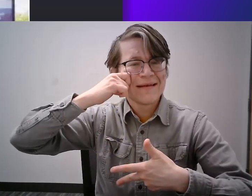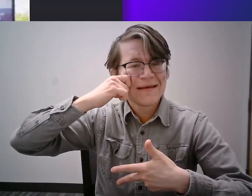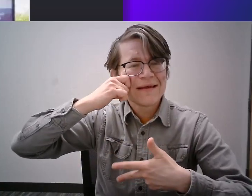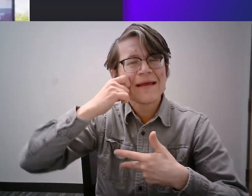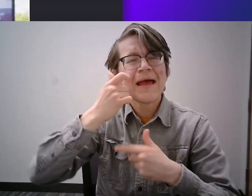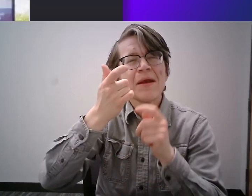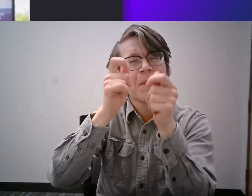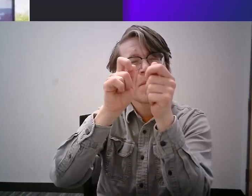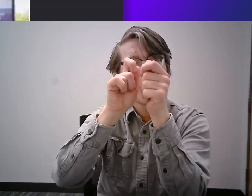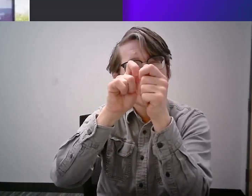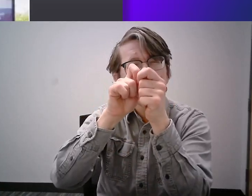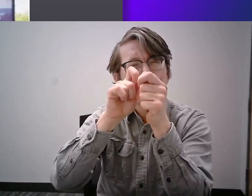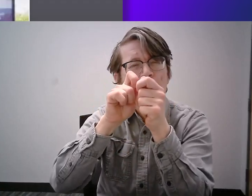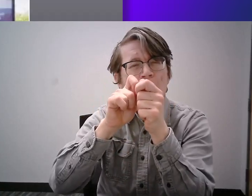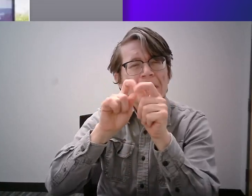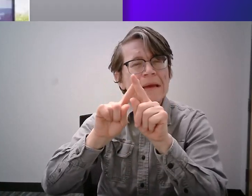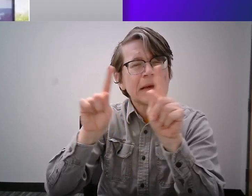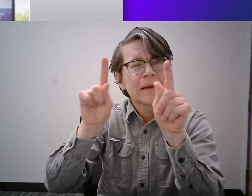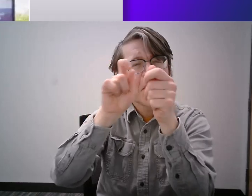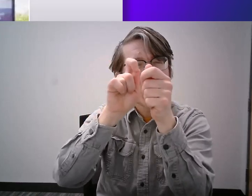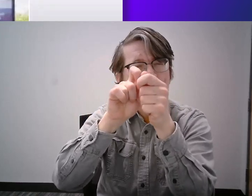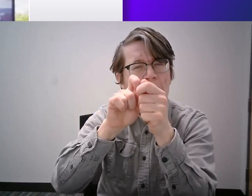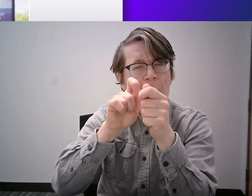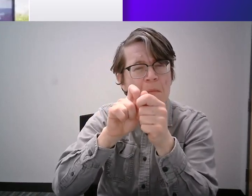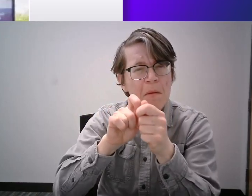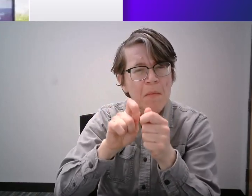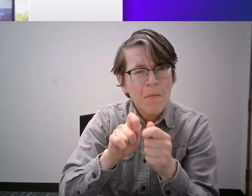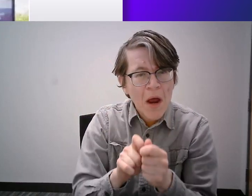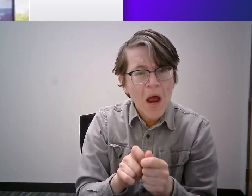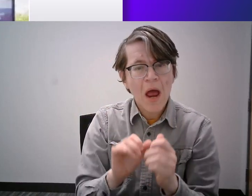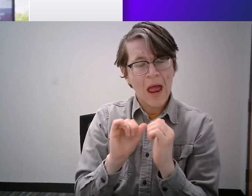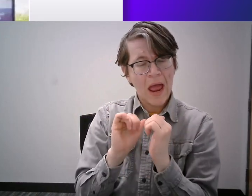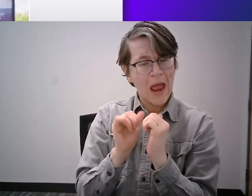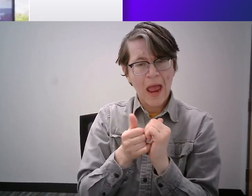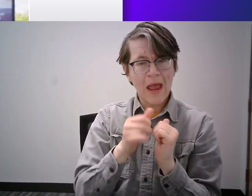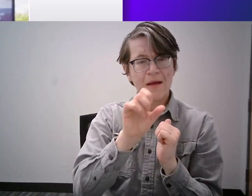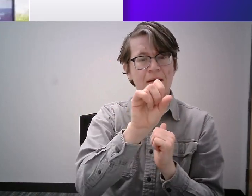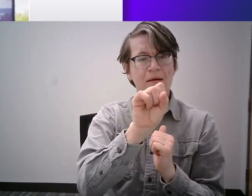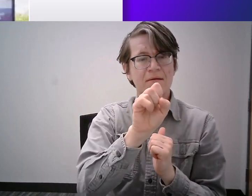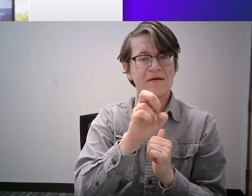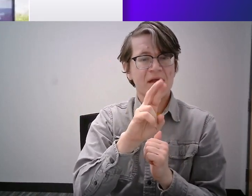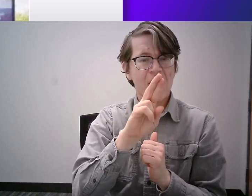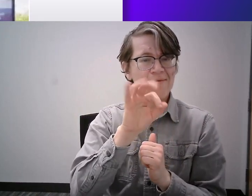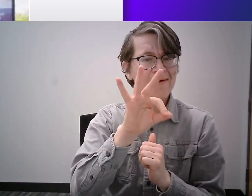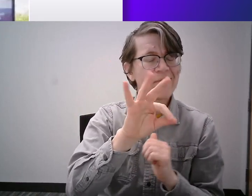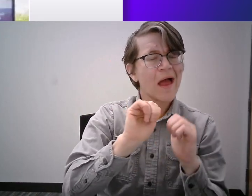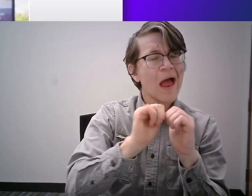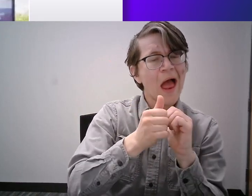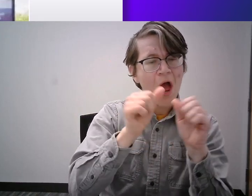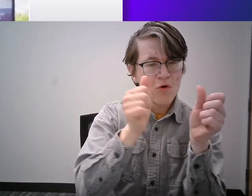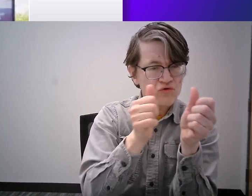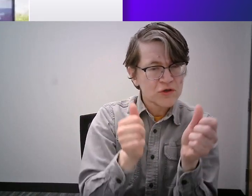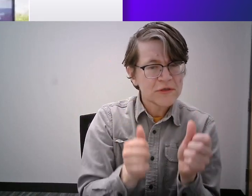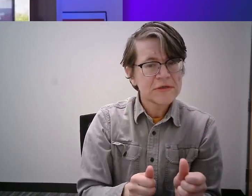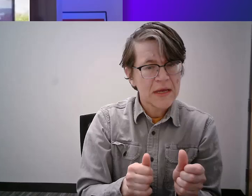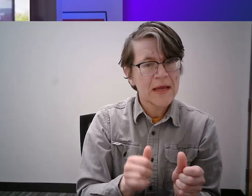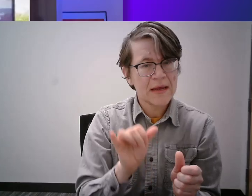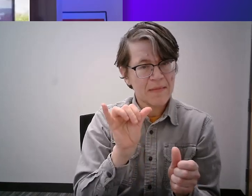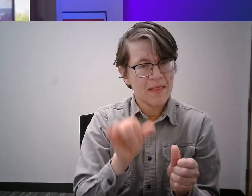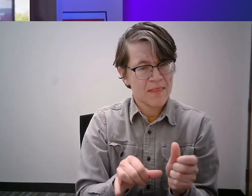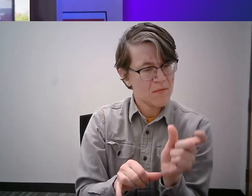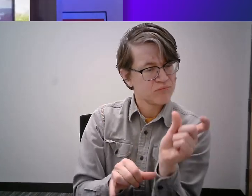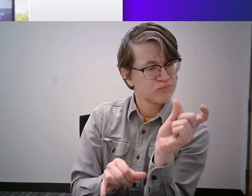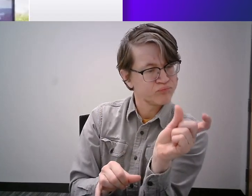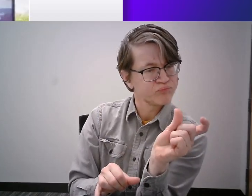the finer differentiations. How these serifs are shaped, like in this case bracketed and